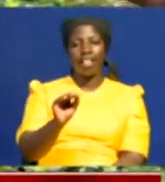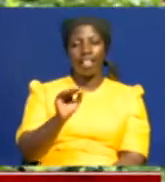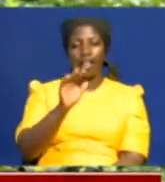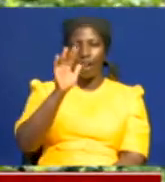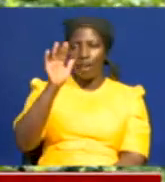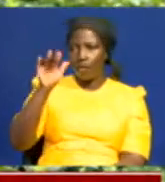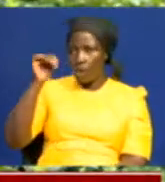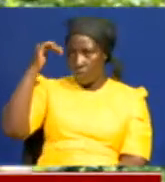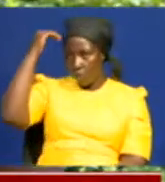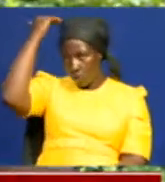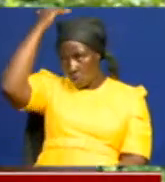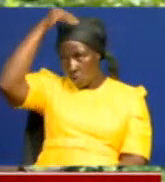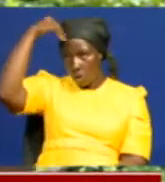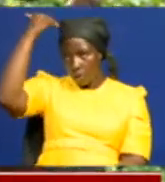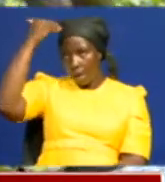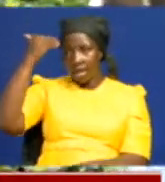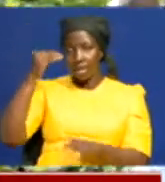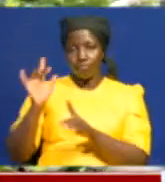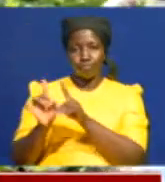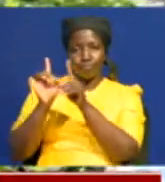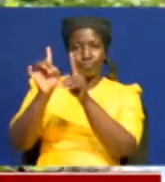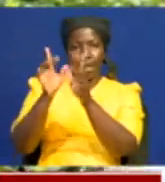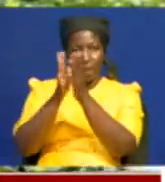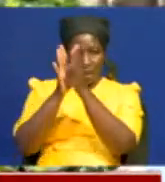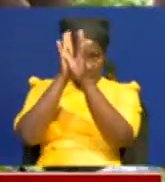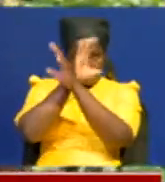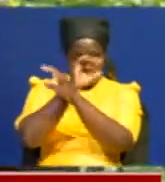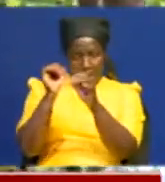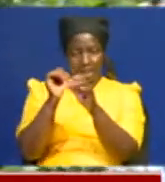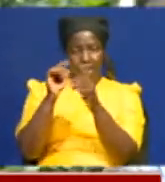From Dubai, you accompanied the president to India. Yes. Of course, for many Kenyans,